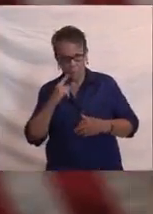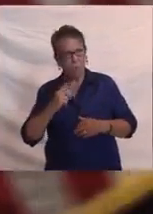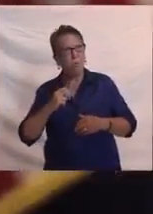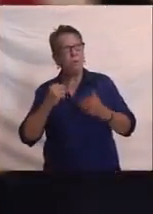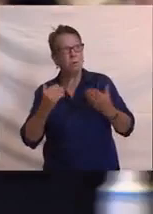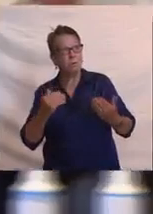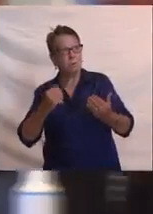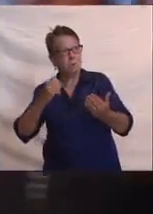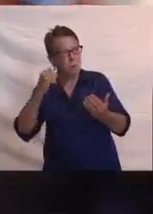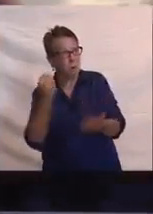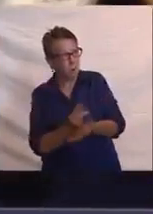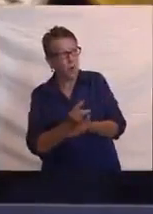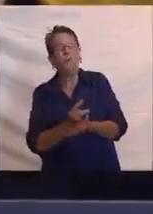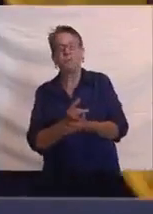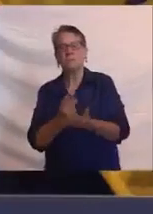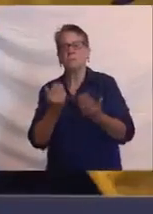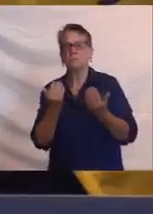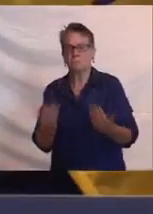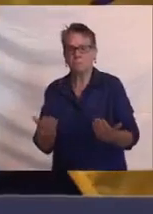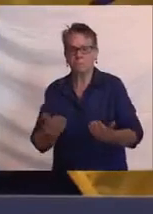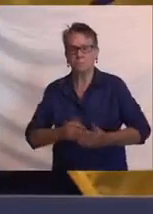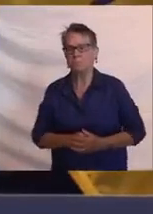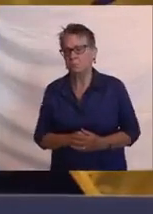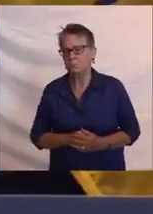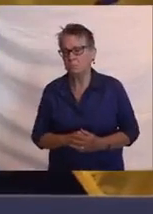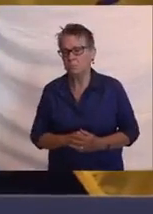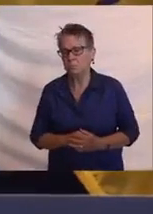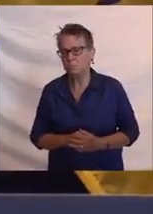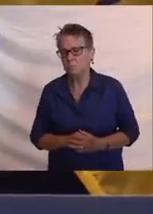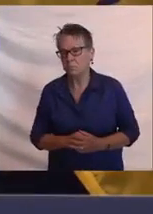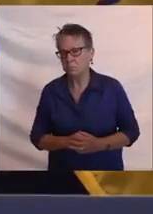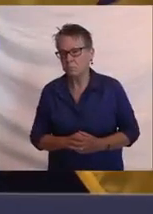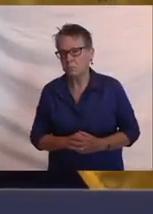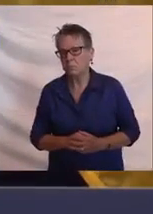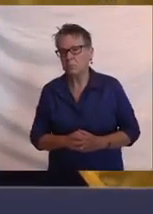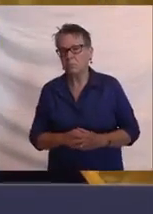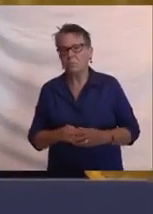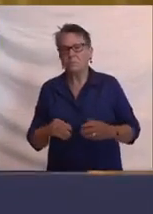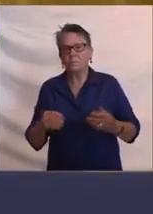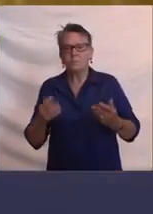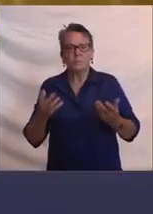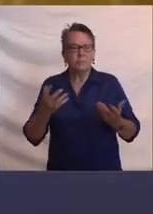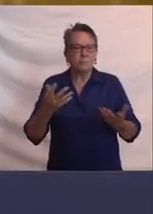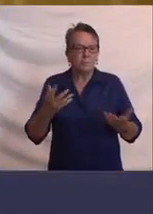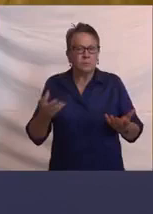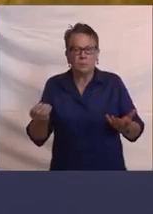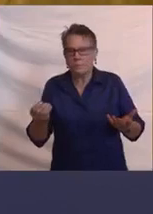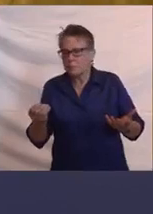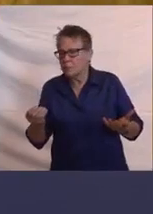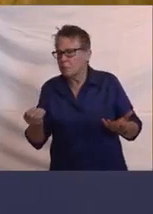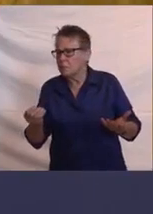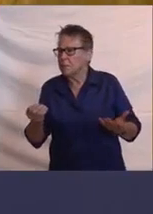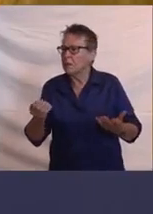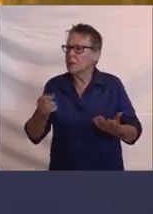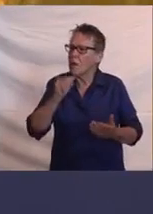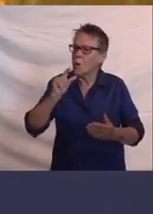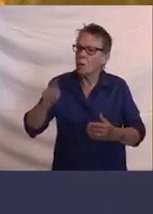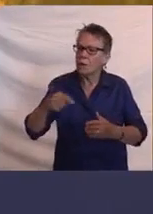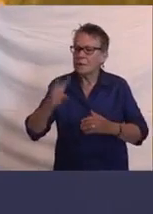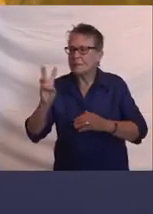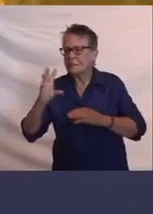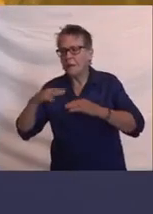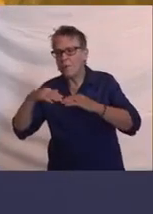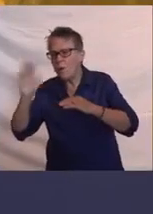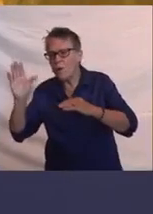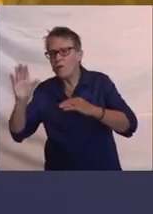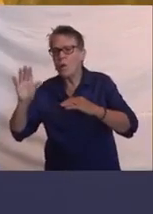about, it's a broader population than just the folks who are there for serving a sentence. It's corrections